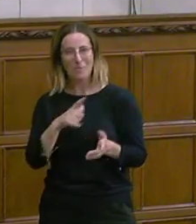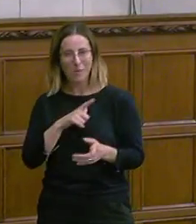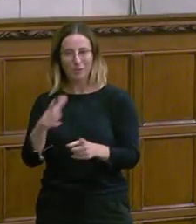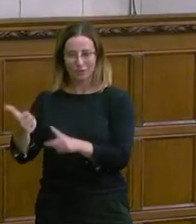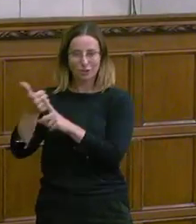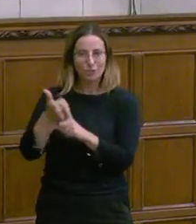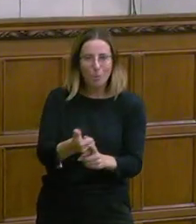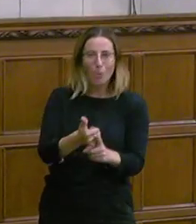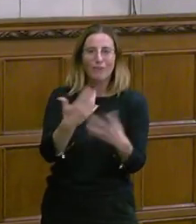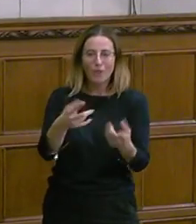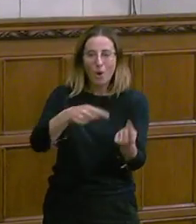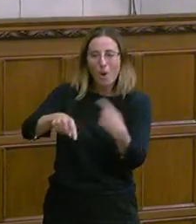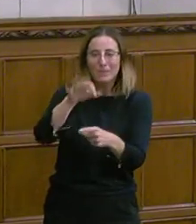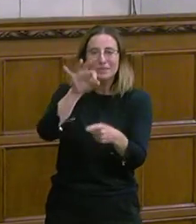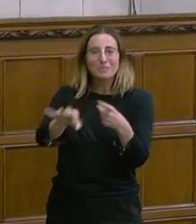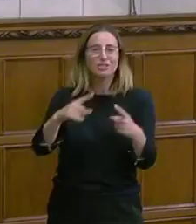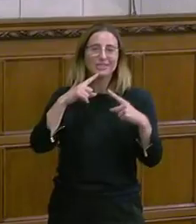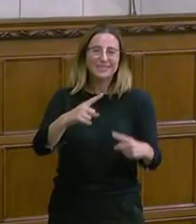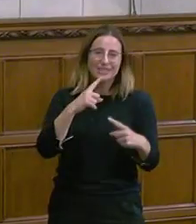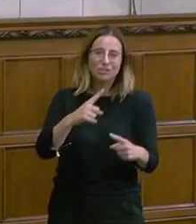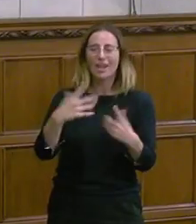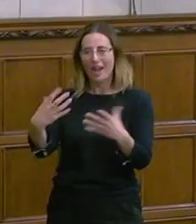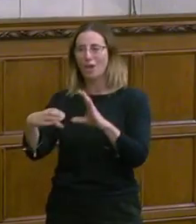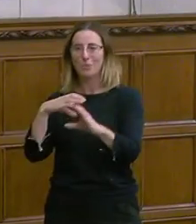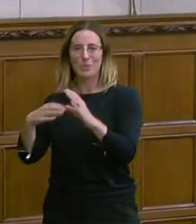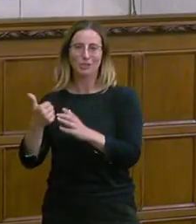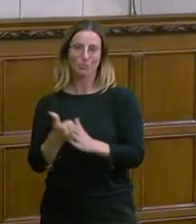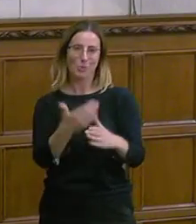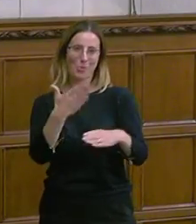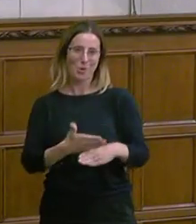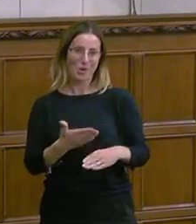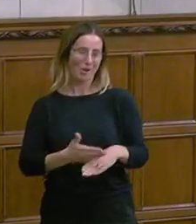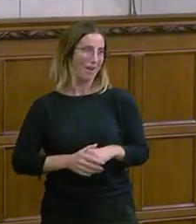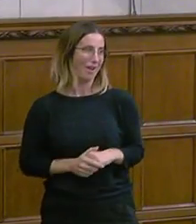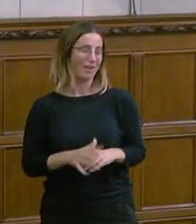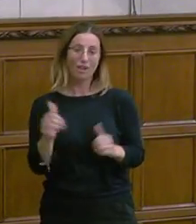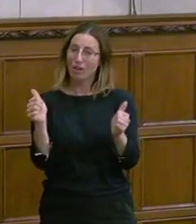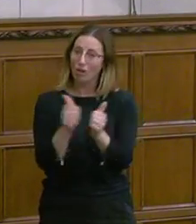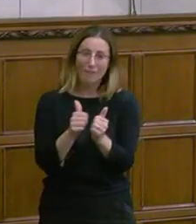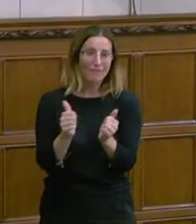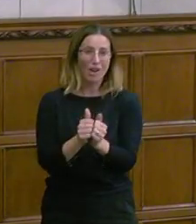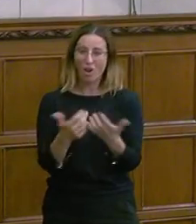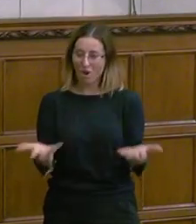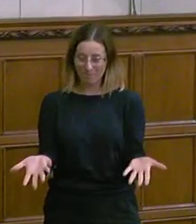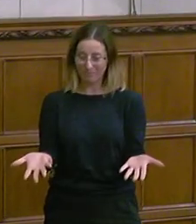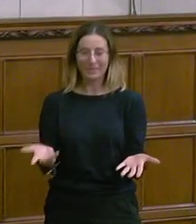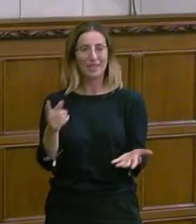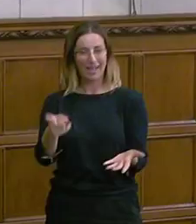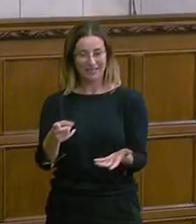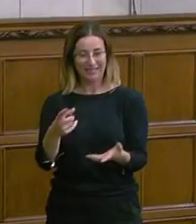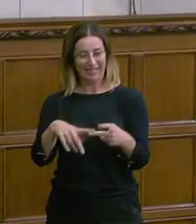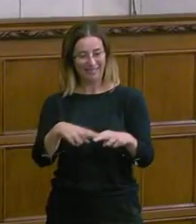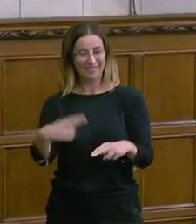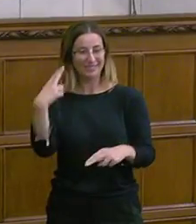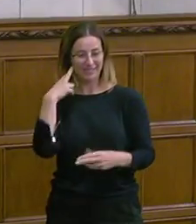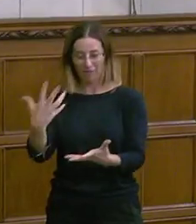both specialist teachers of the deaf and communication support workers. This confirms that provided deaf children receive